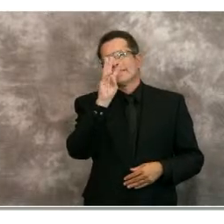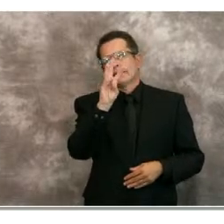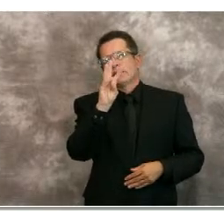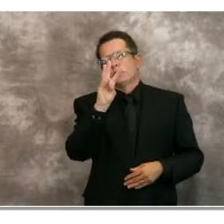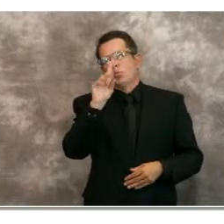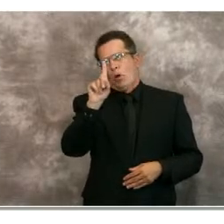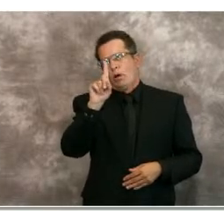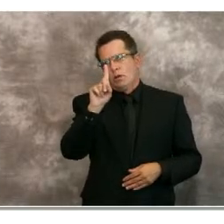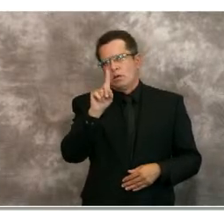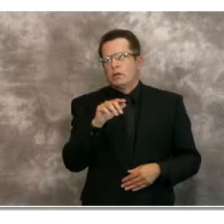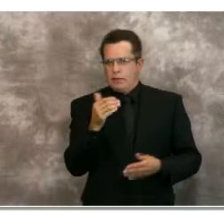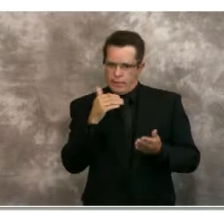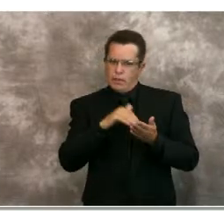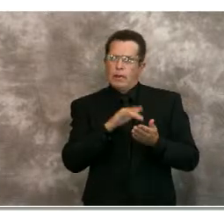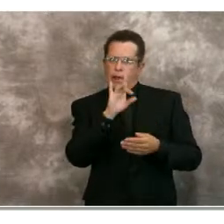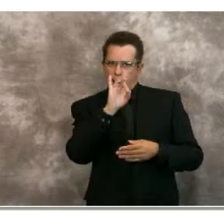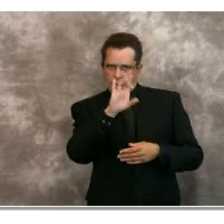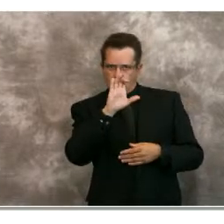800-339-4661. That's